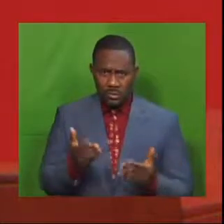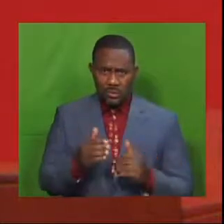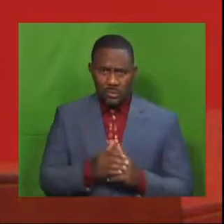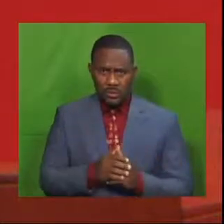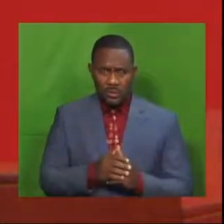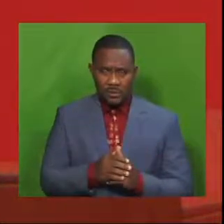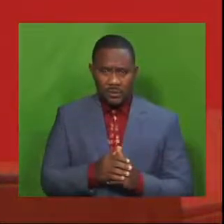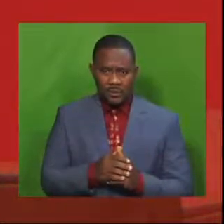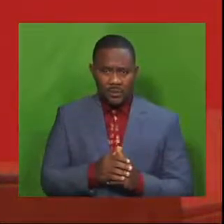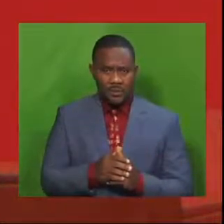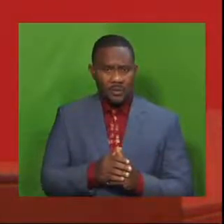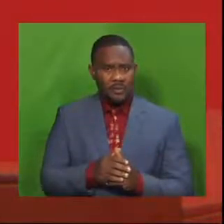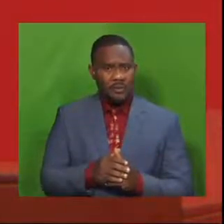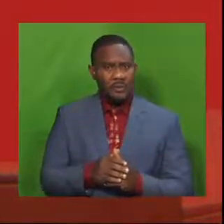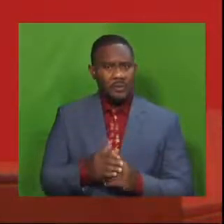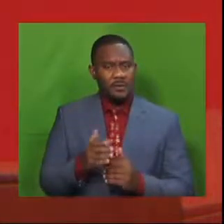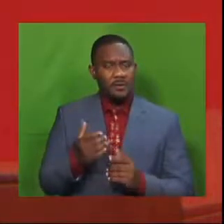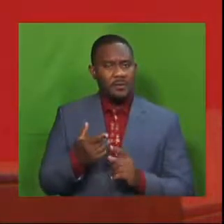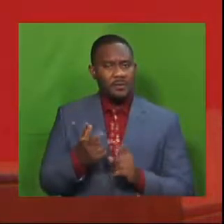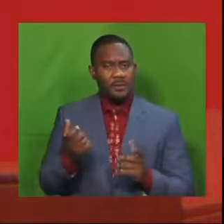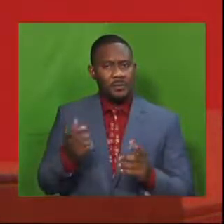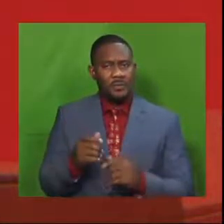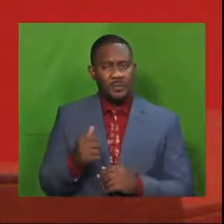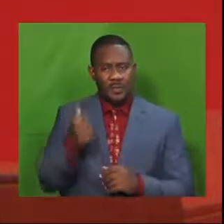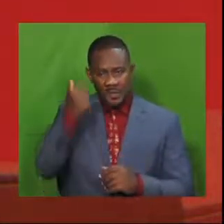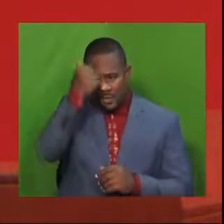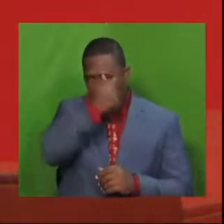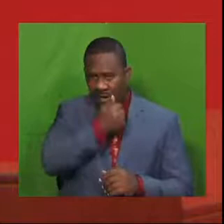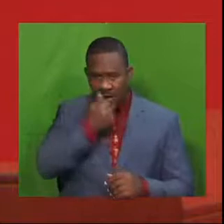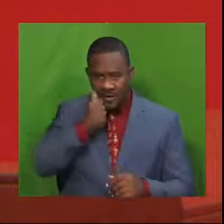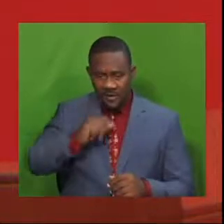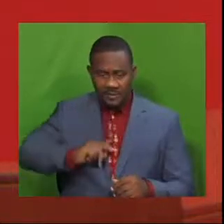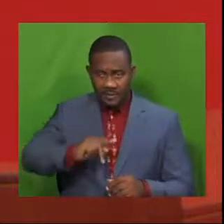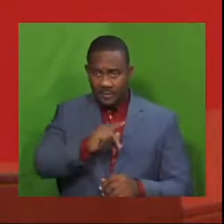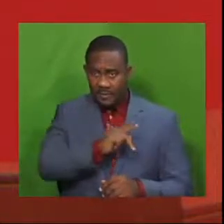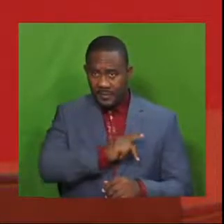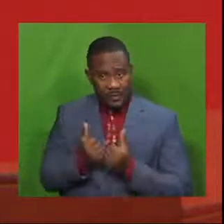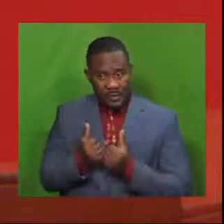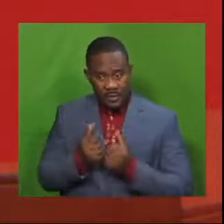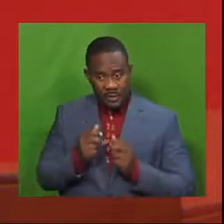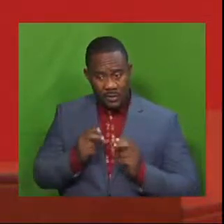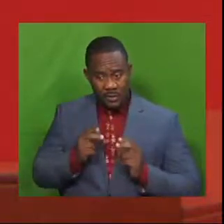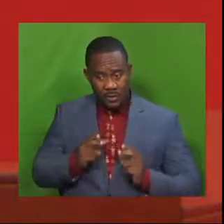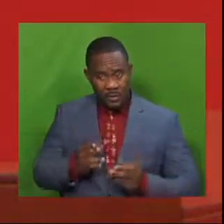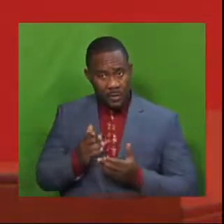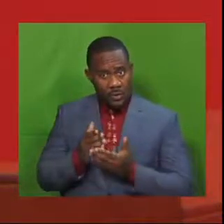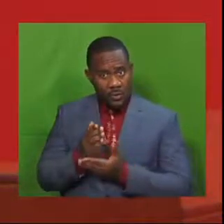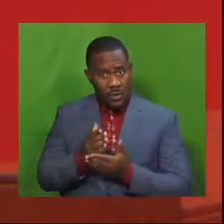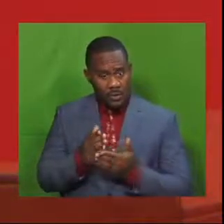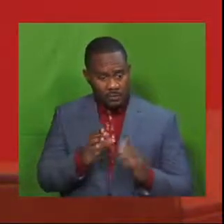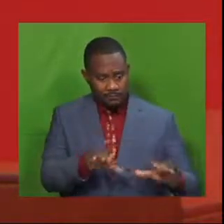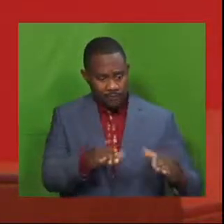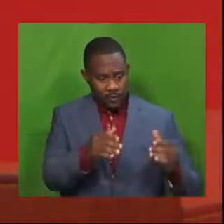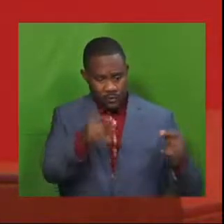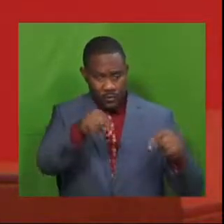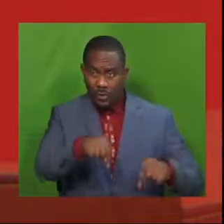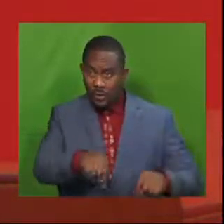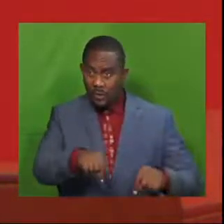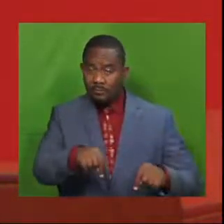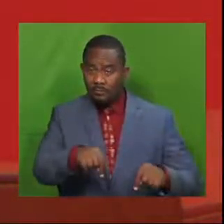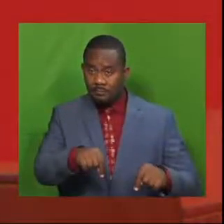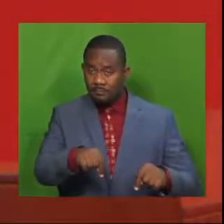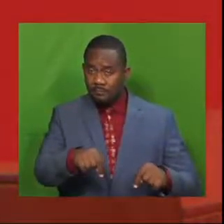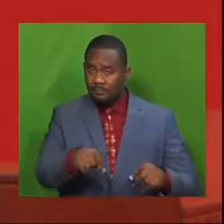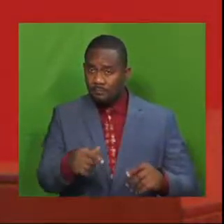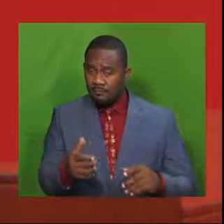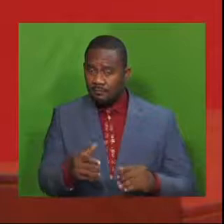steering group of the African Parliamentarians Association for Human Rights are here in the